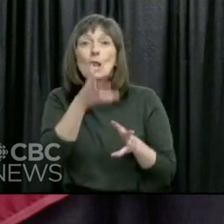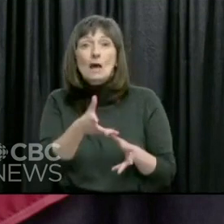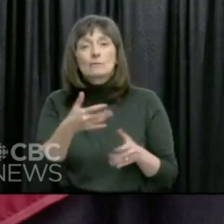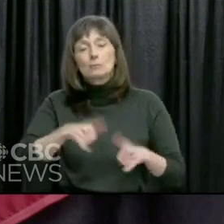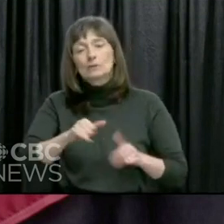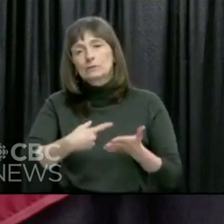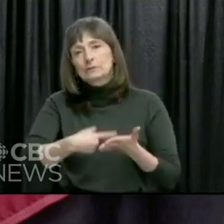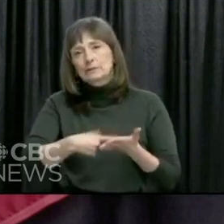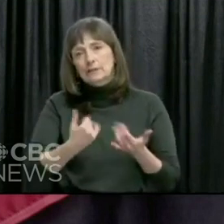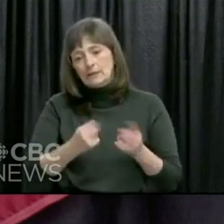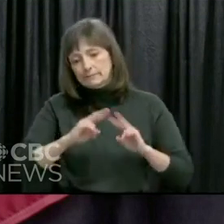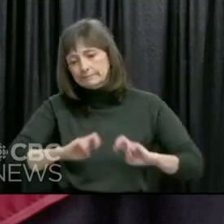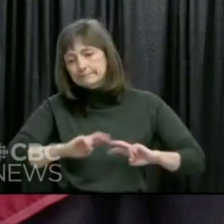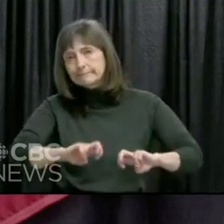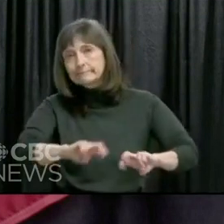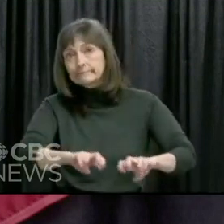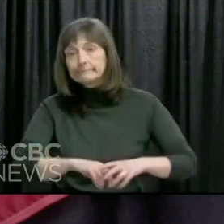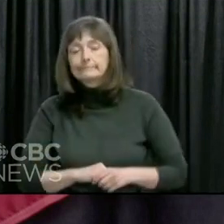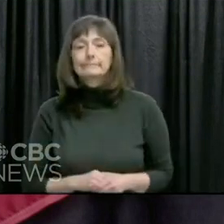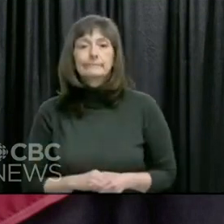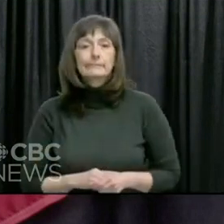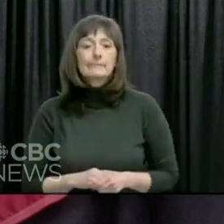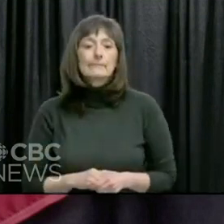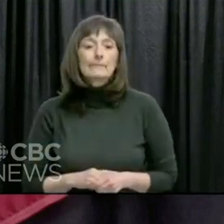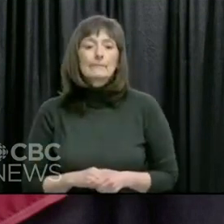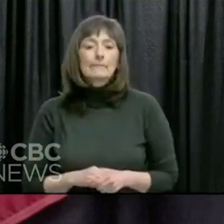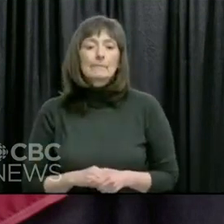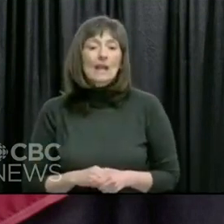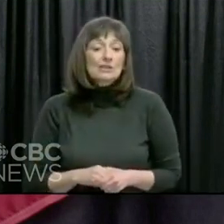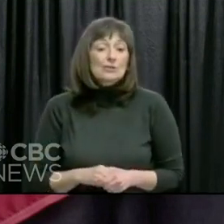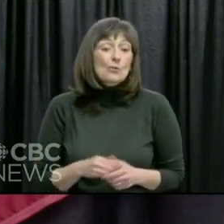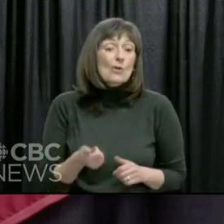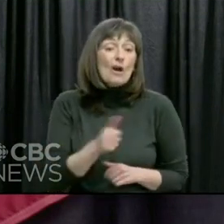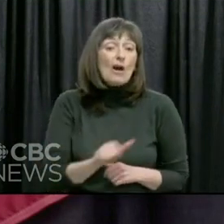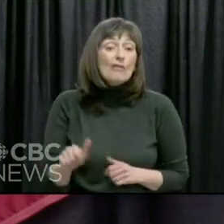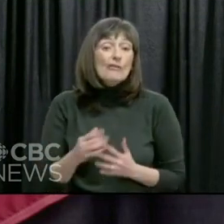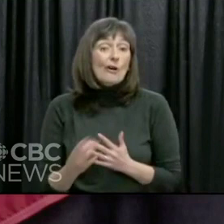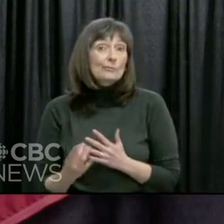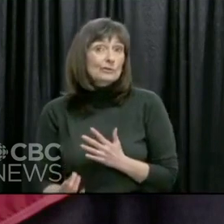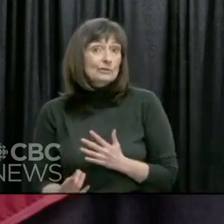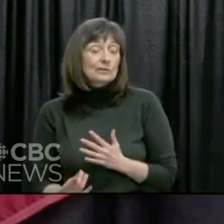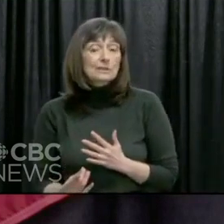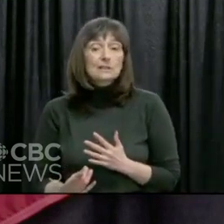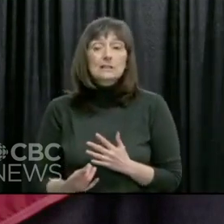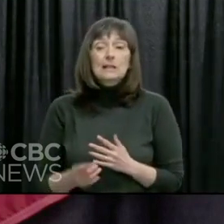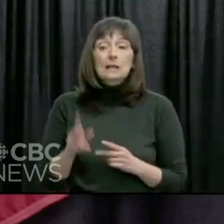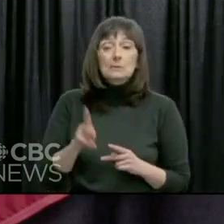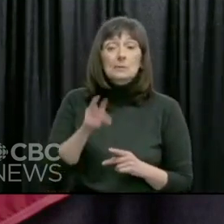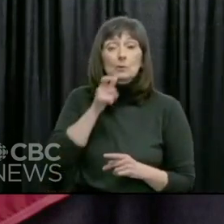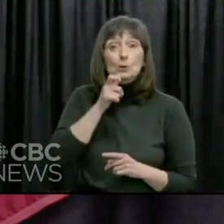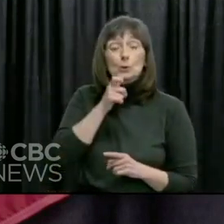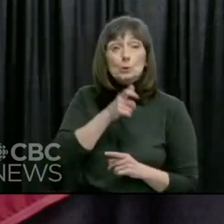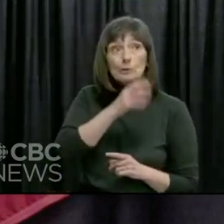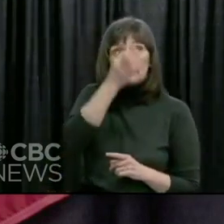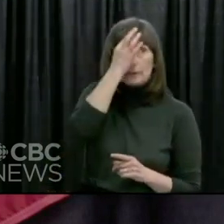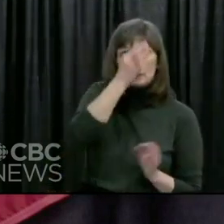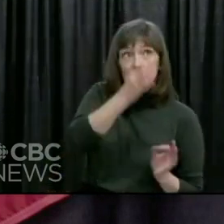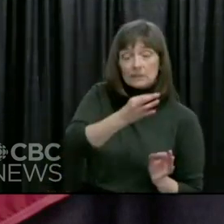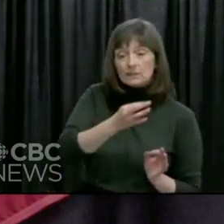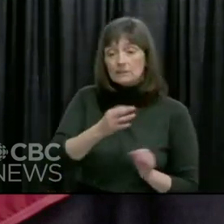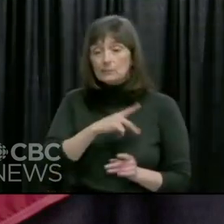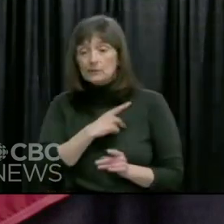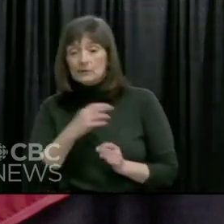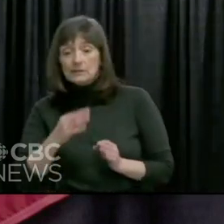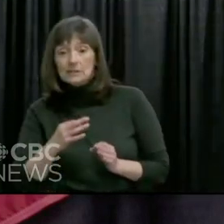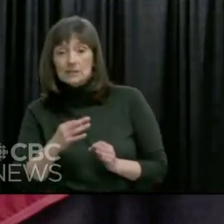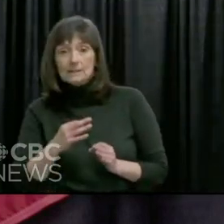So these are the areas that we're exploring and the options that people that have been impacted by federal and provincial decisions that they have available to